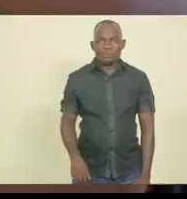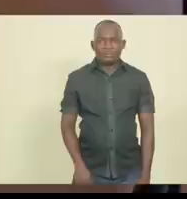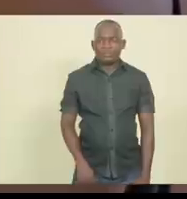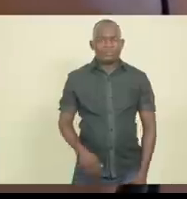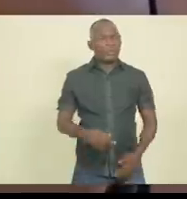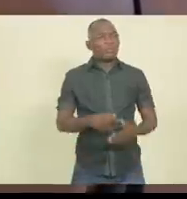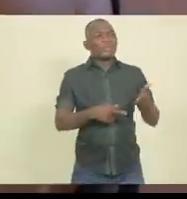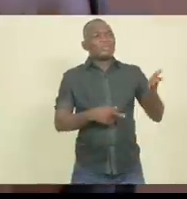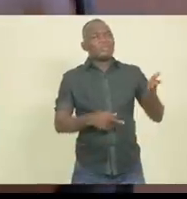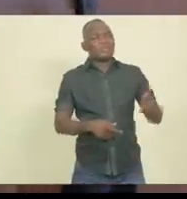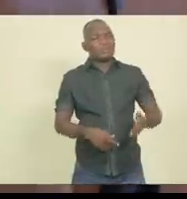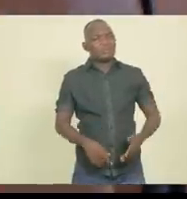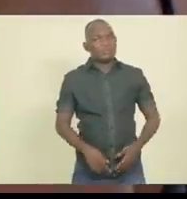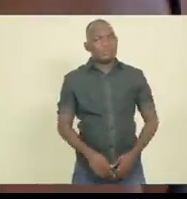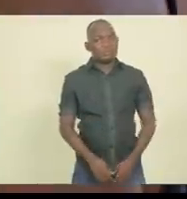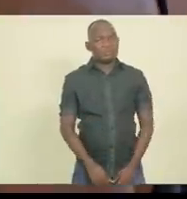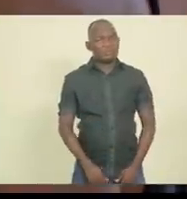What is it again?